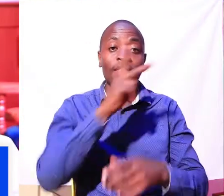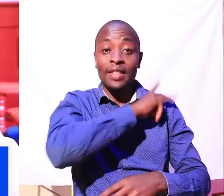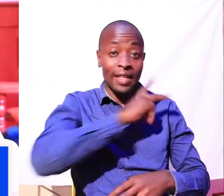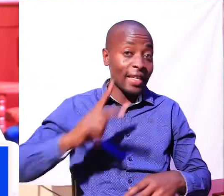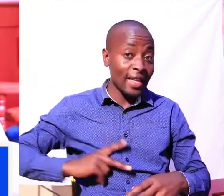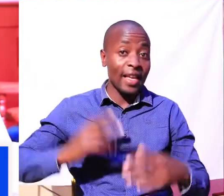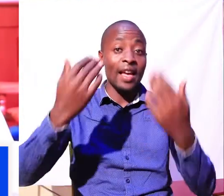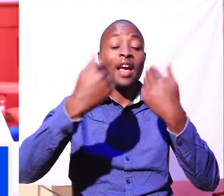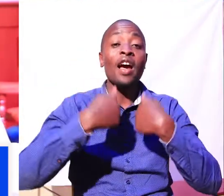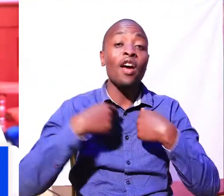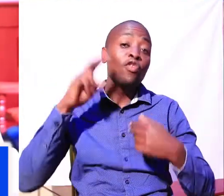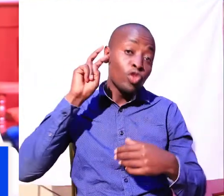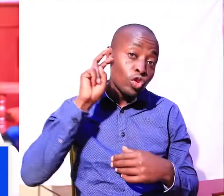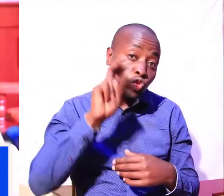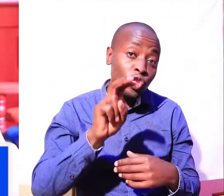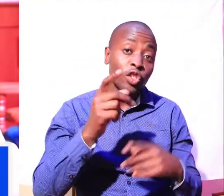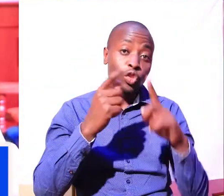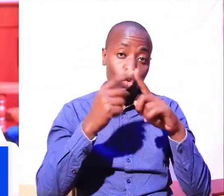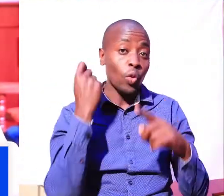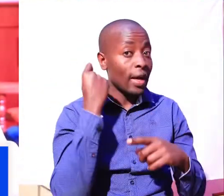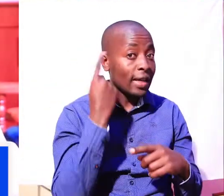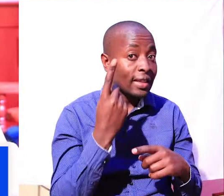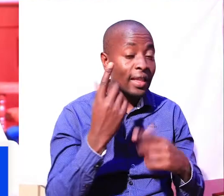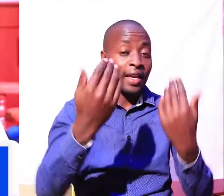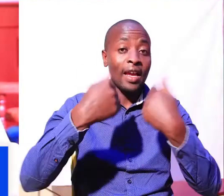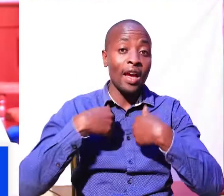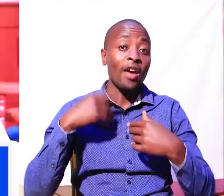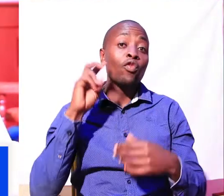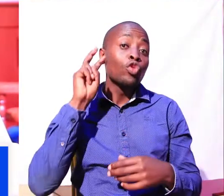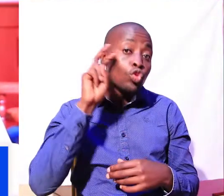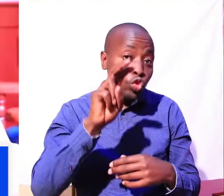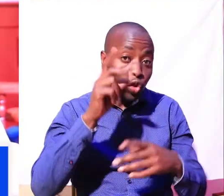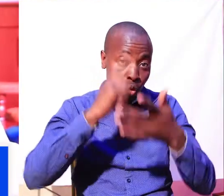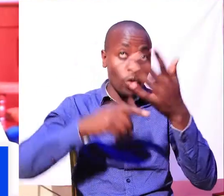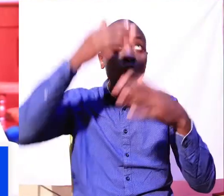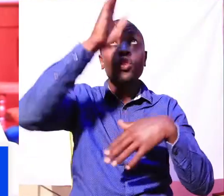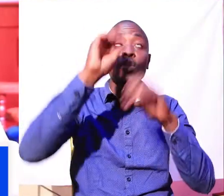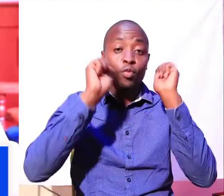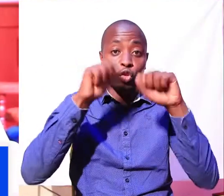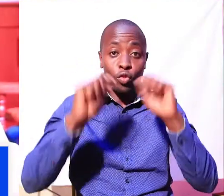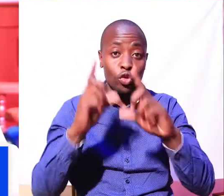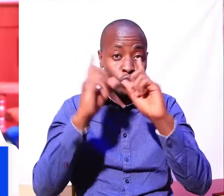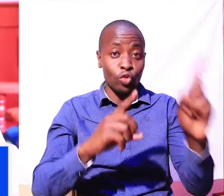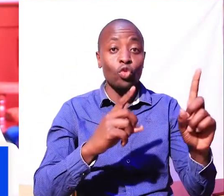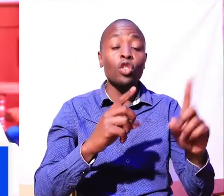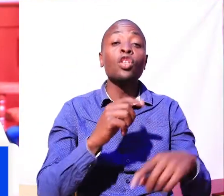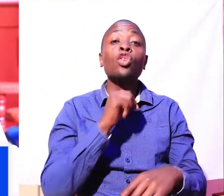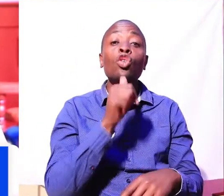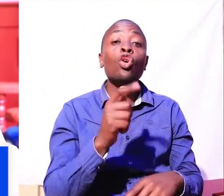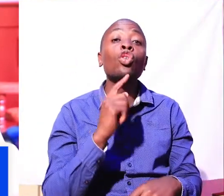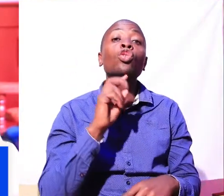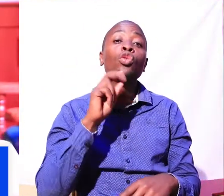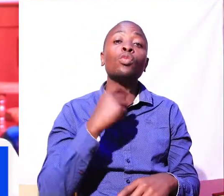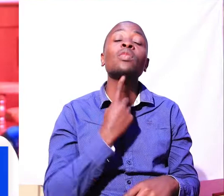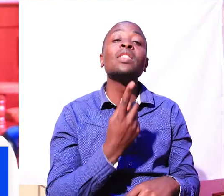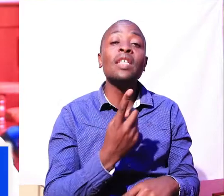Nebuchadnezzar had to see it to understand. He had to see what God can do. Not to be told, he had to see